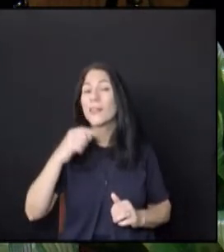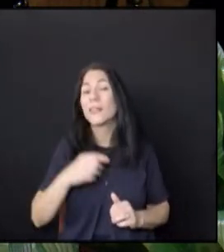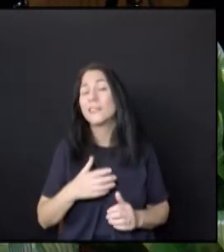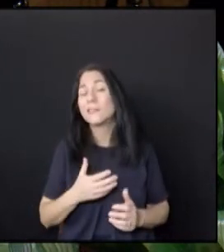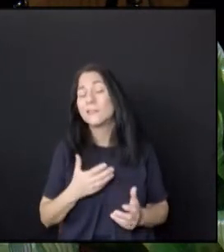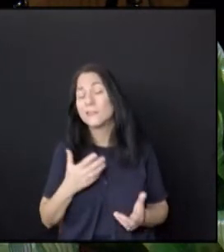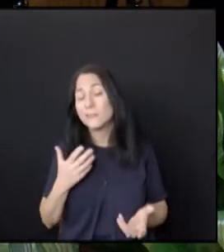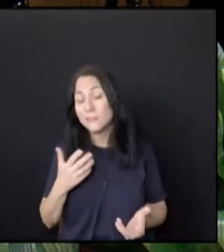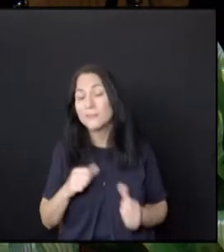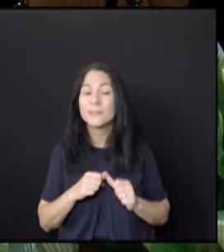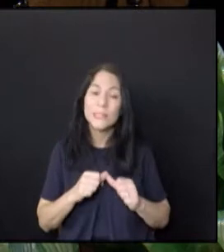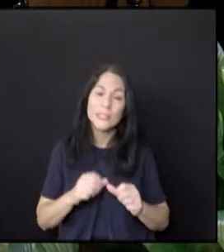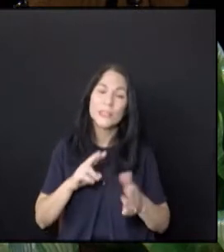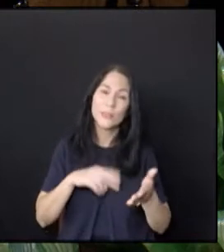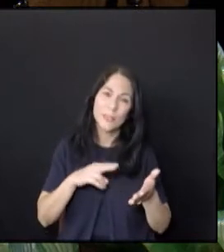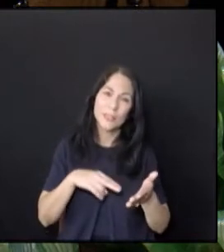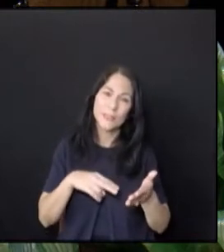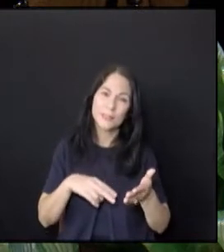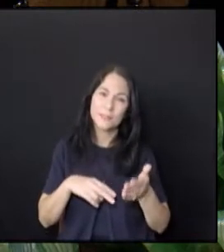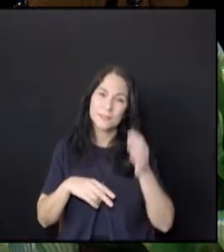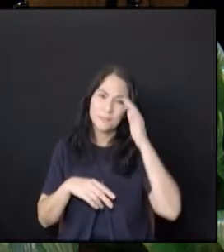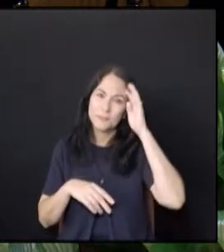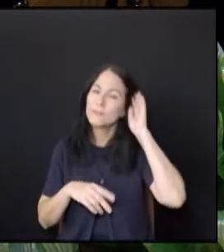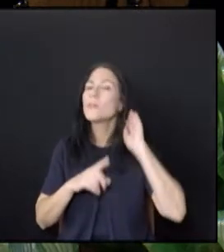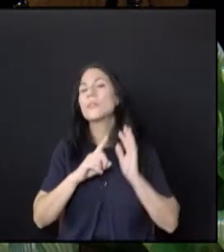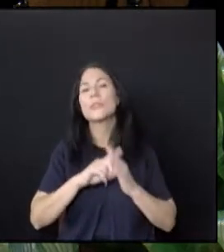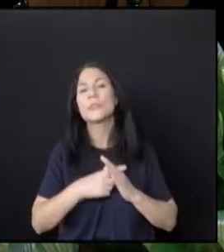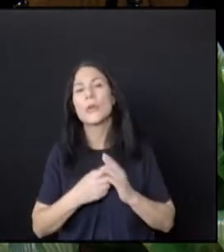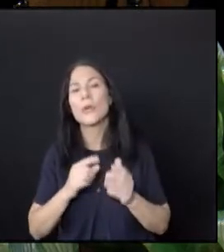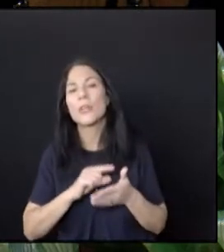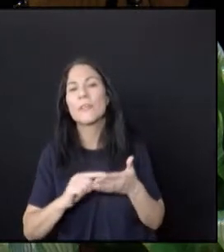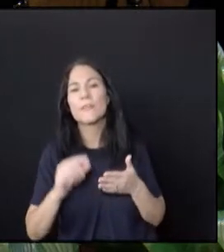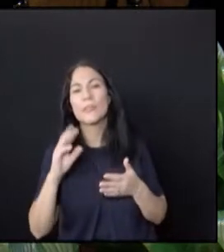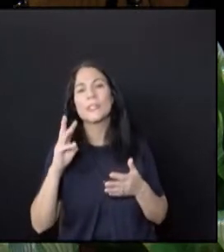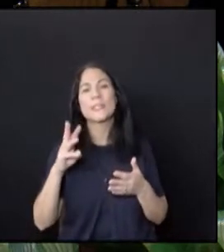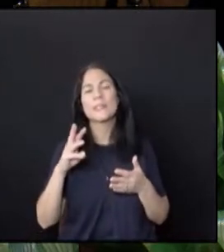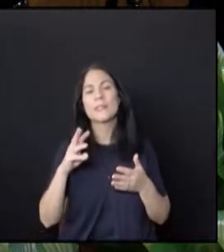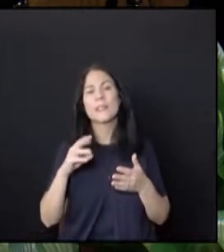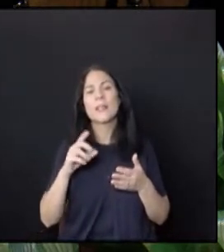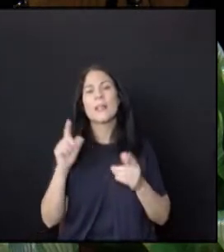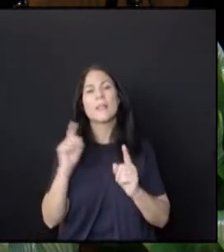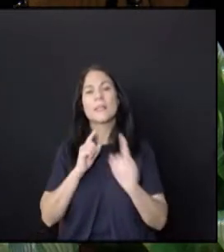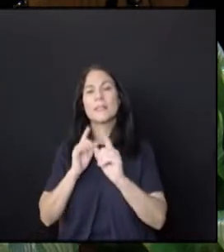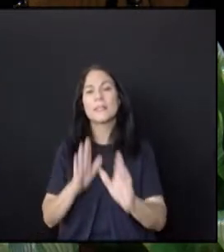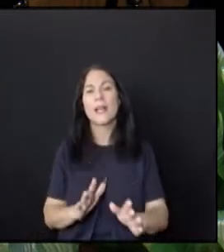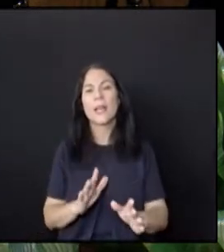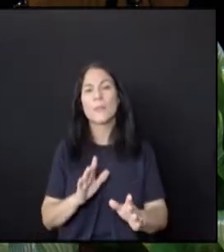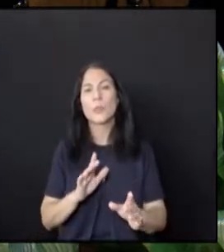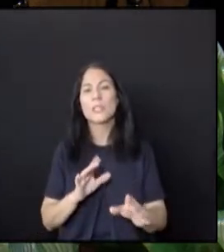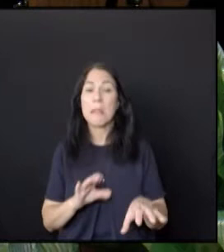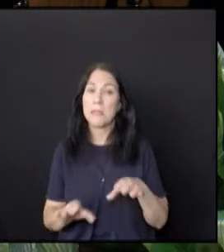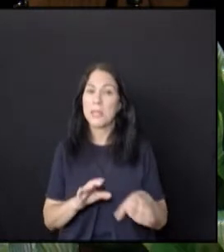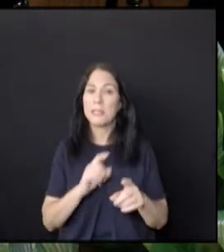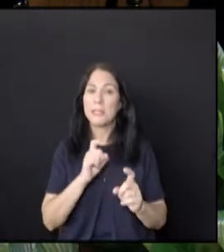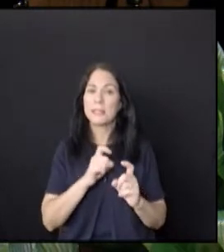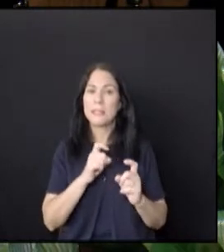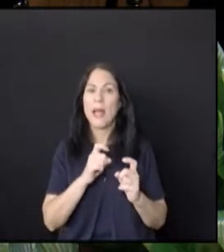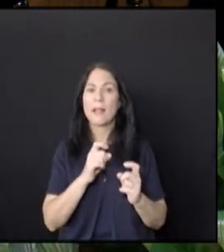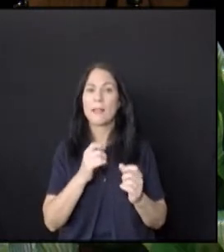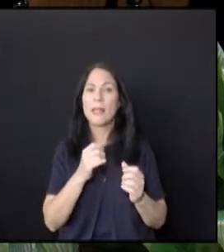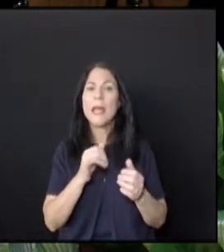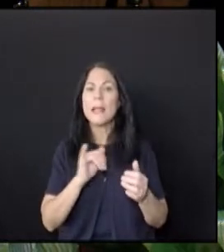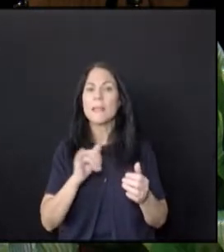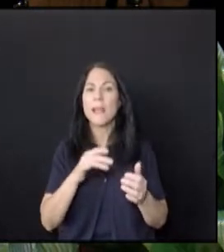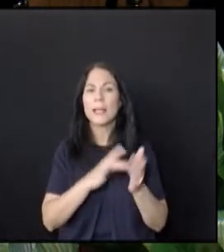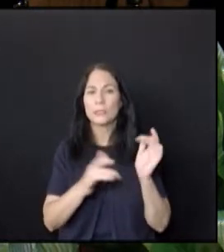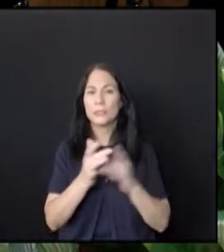Let us keep reading. Starting back in verse 6, the disciples went and did as Jesus had directed them. And they brought the donkey